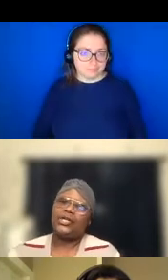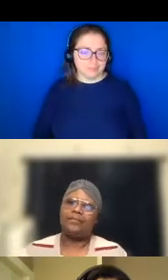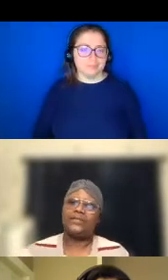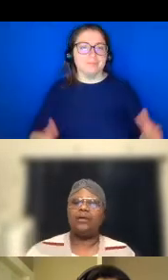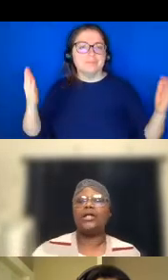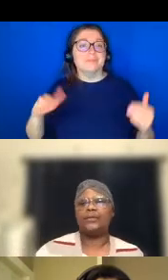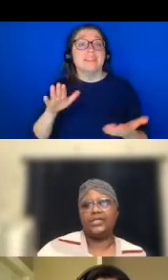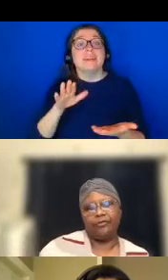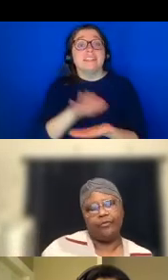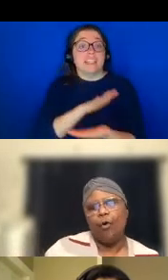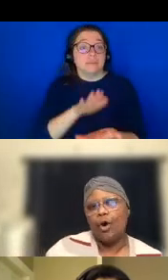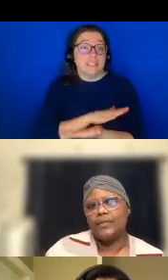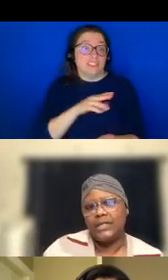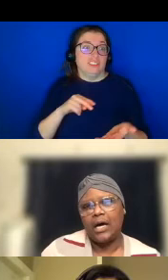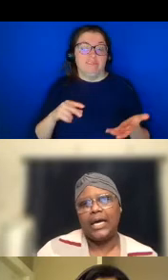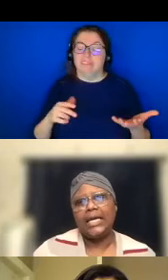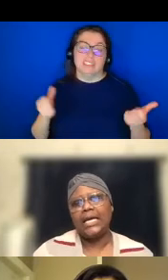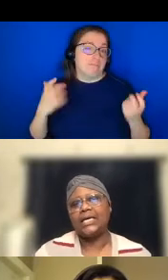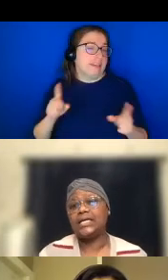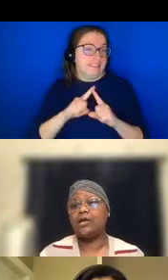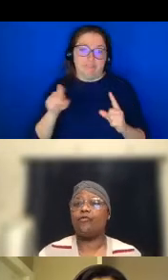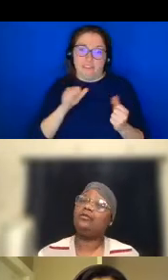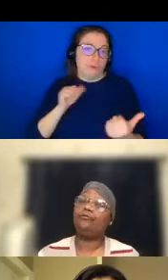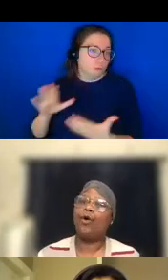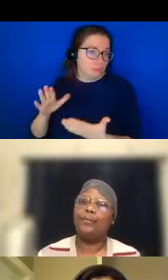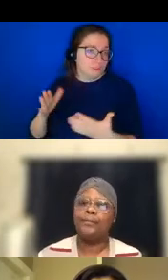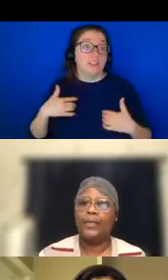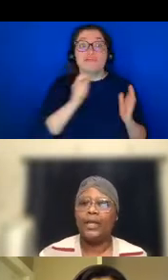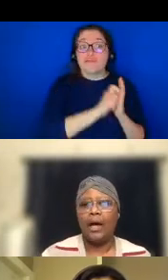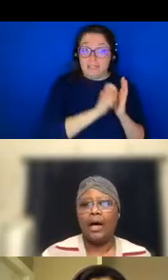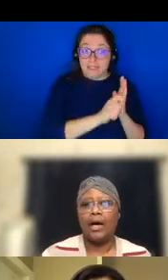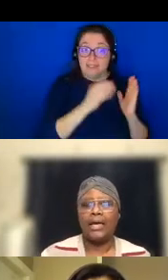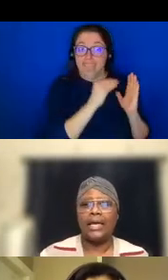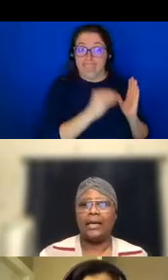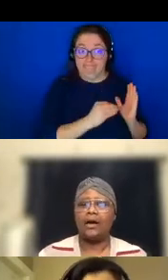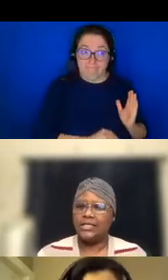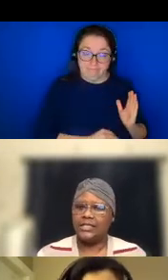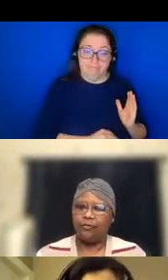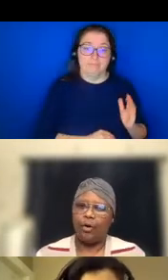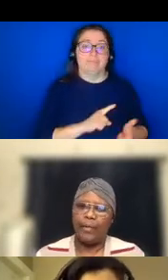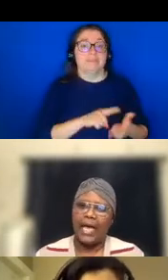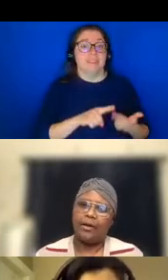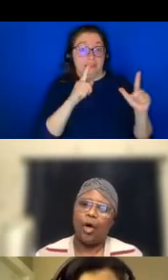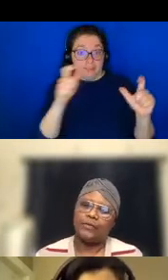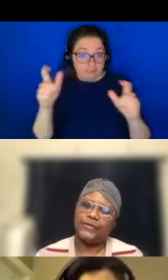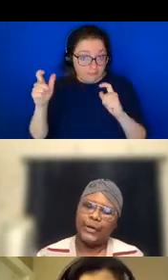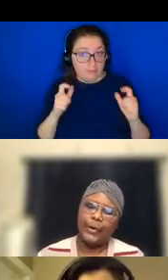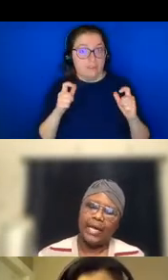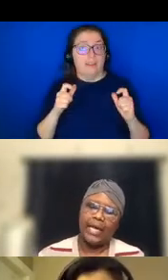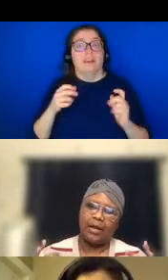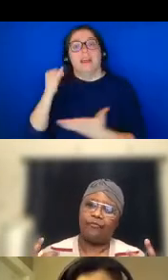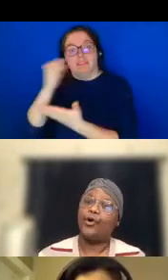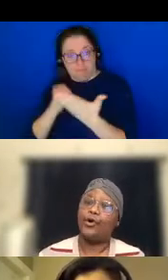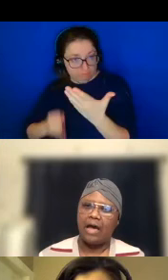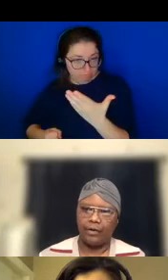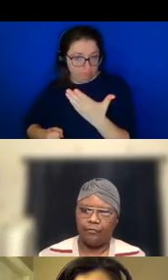Documentation comes in multiple different forms. It is in written form, in artistic form, and also